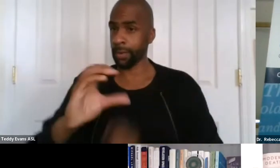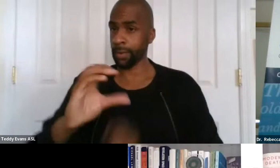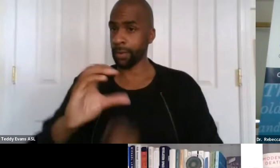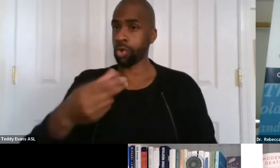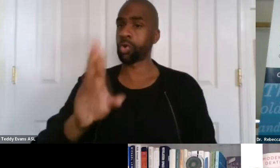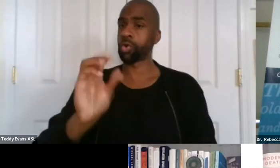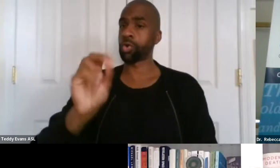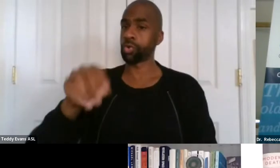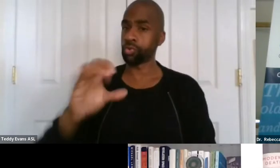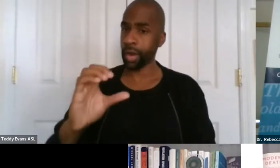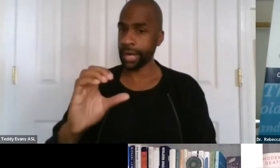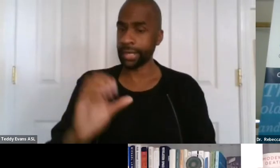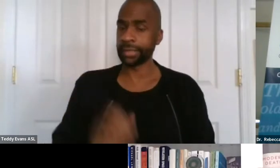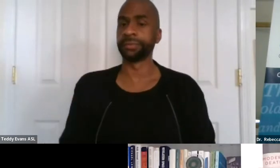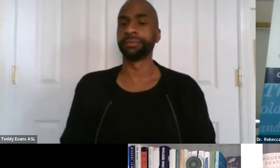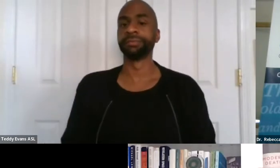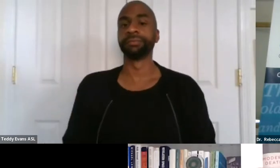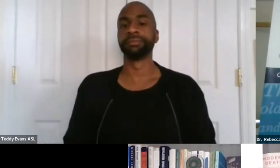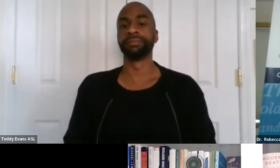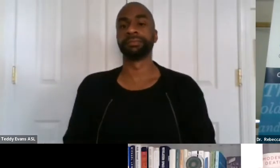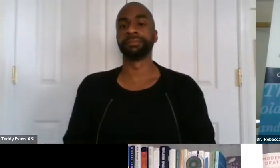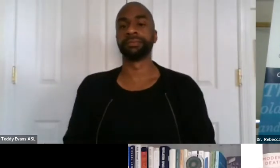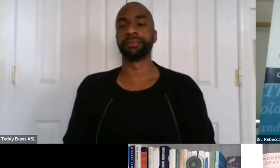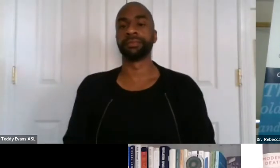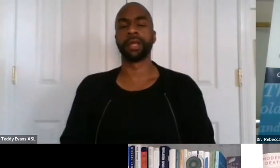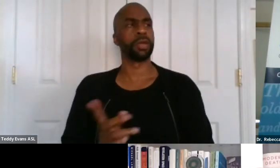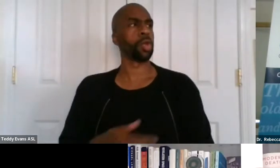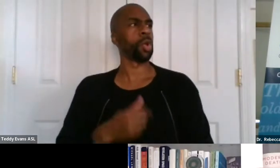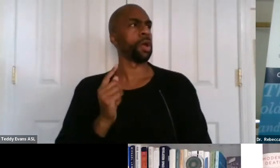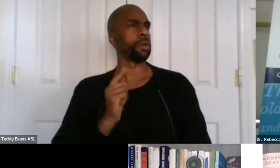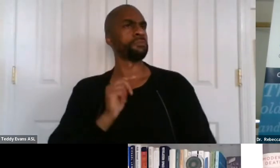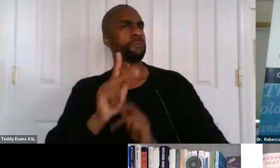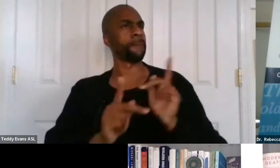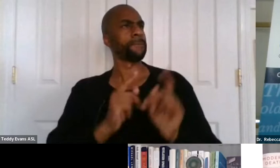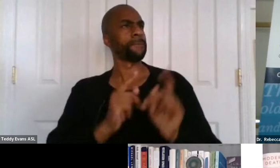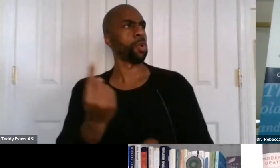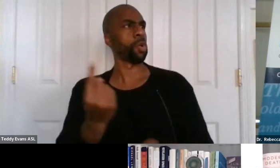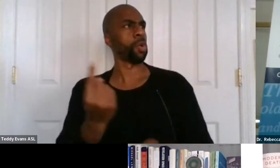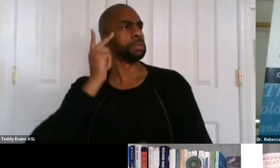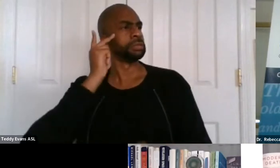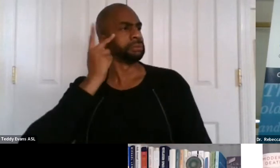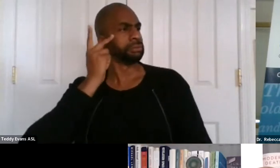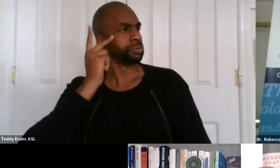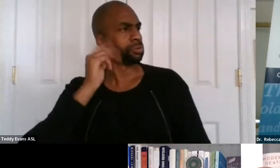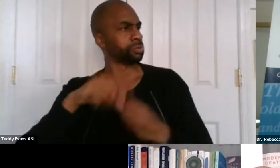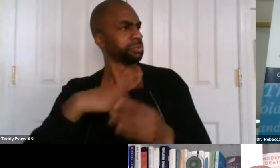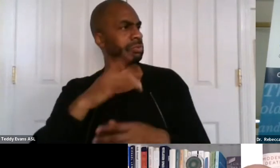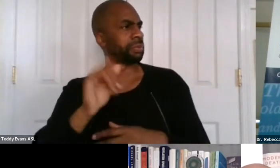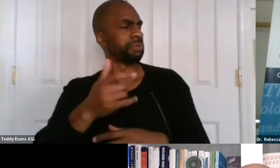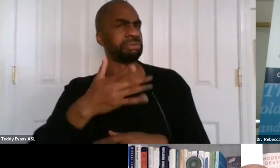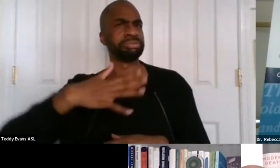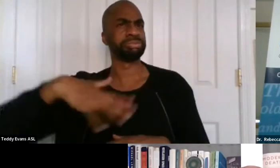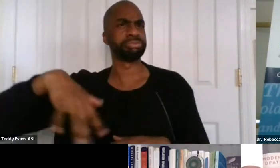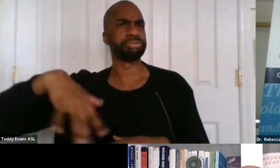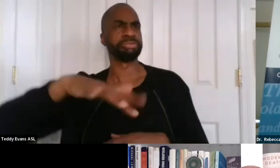maybe we are so vigilant and paranoid of all sorts of threats in and around us. And so, as much